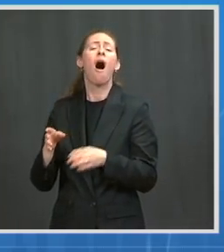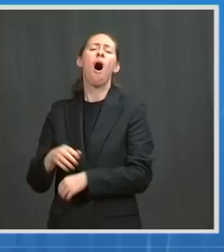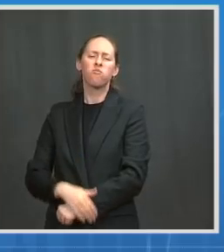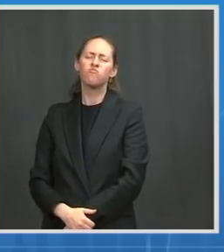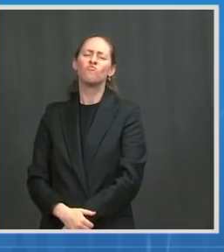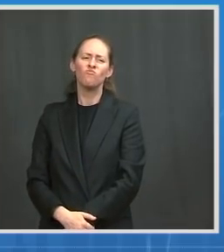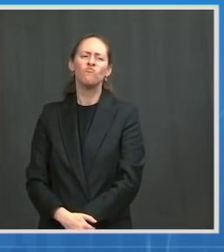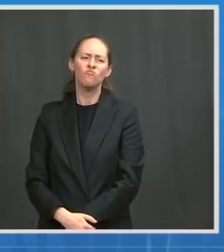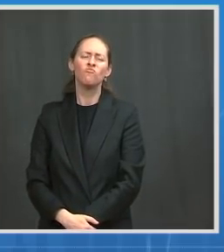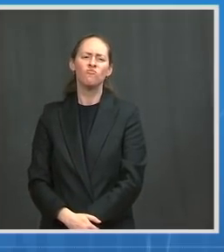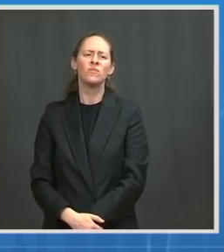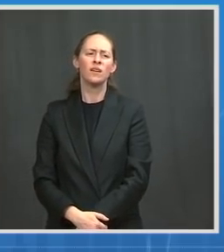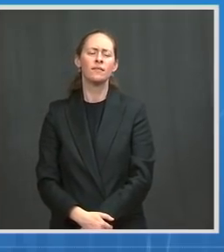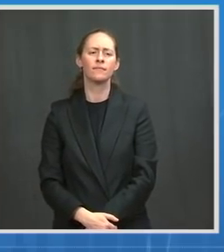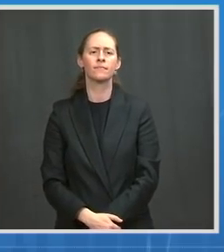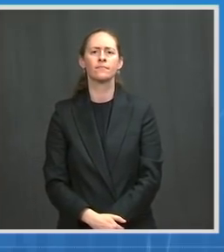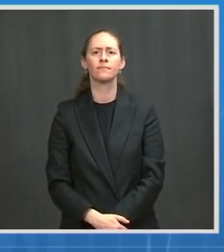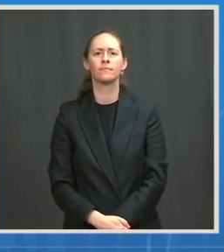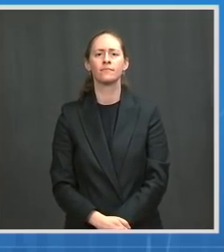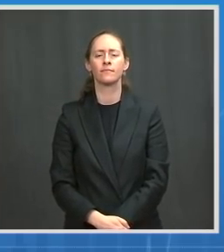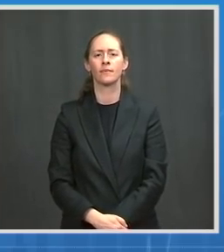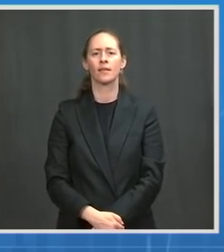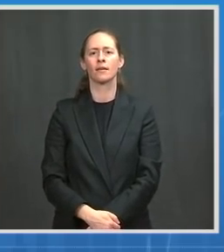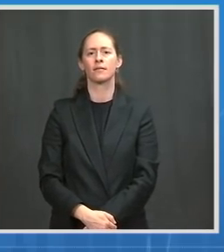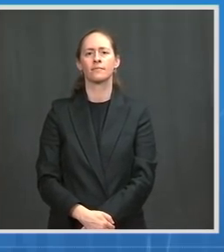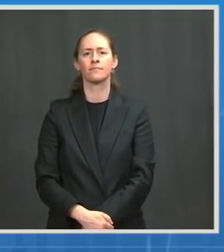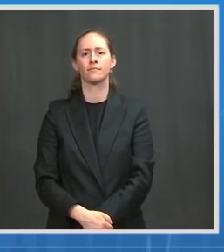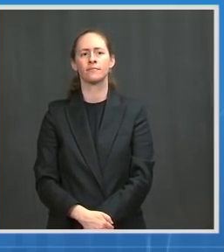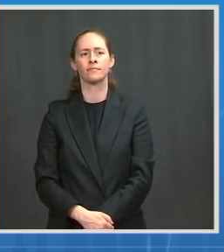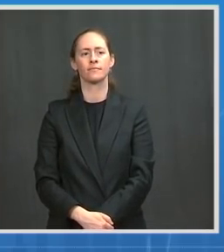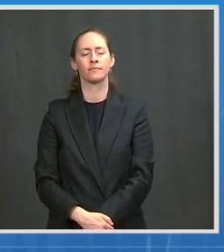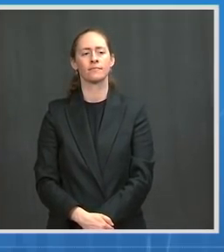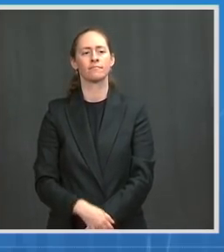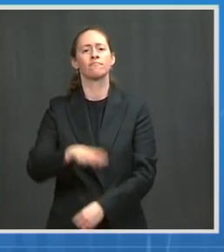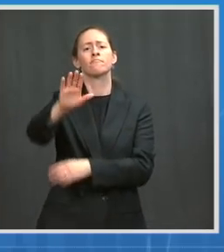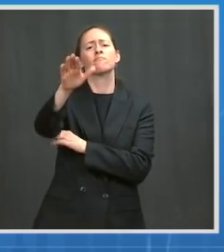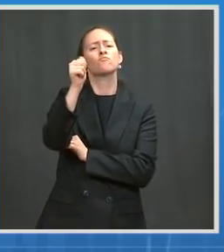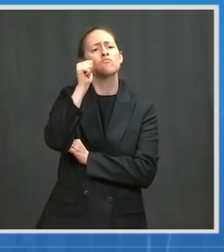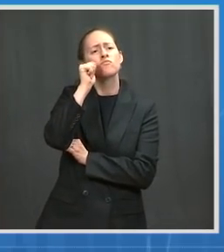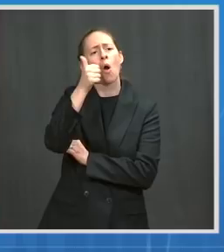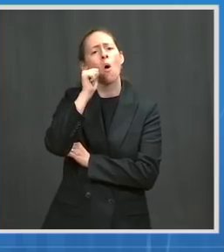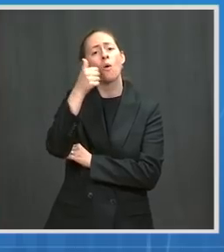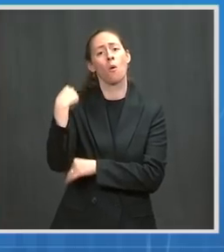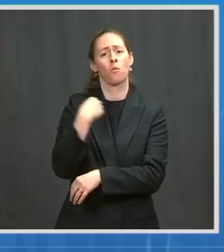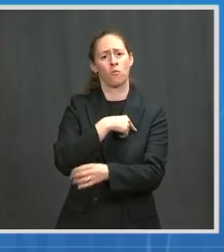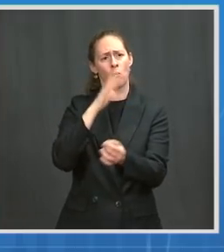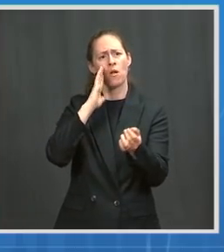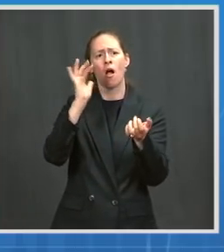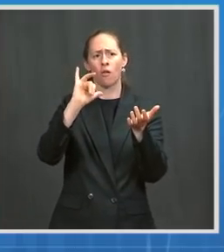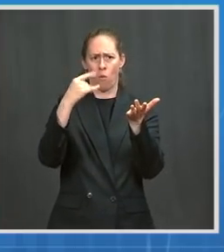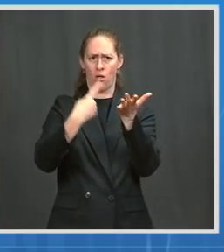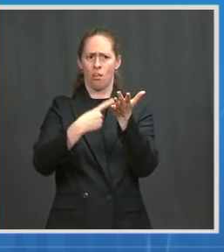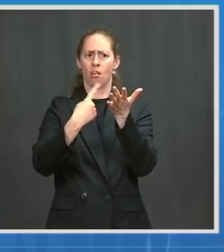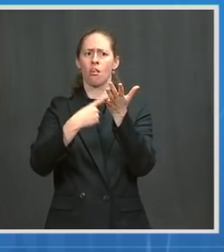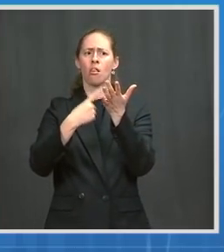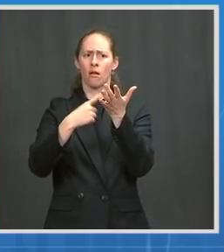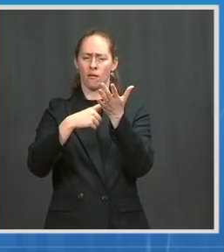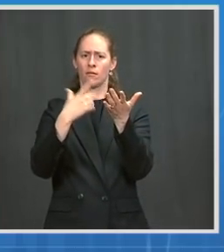And maybe I'll just chime in and say among the topics on tomorrow's ACIP meeting will be a discussion about vaccine effectiveness